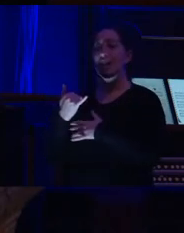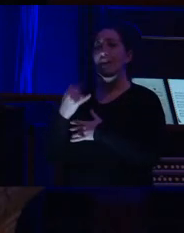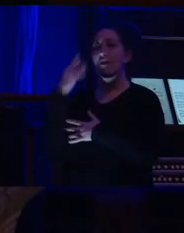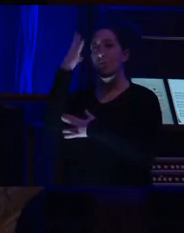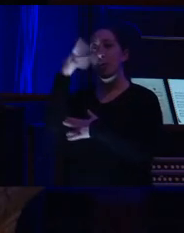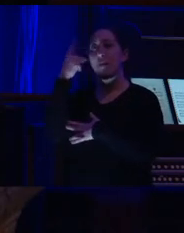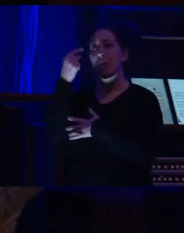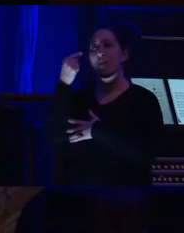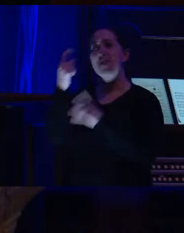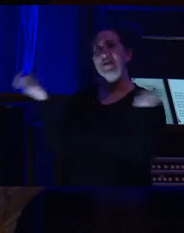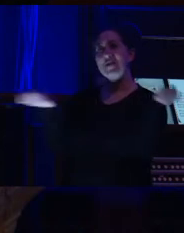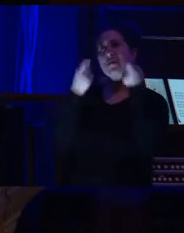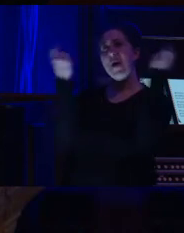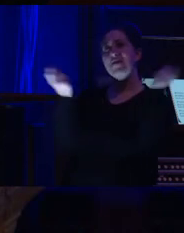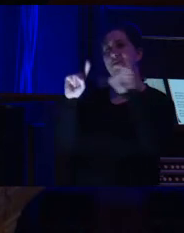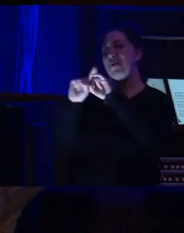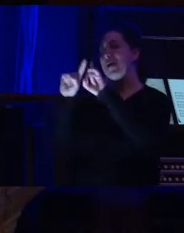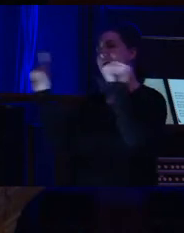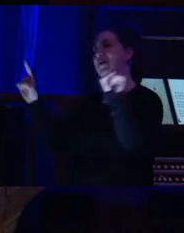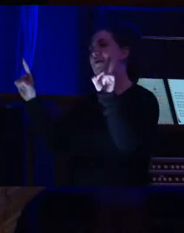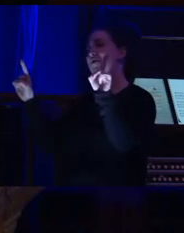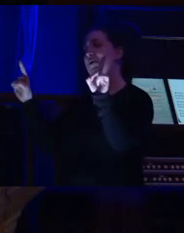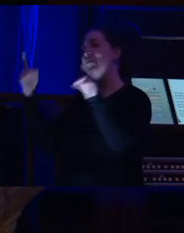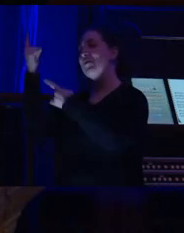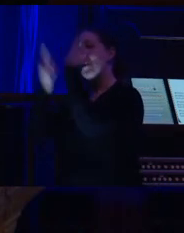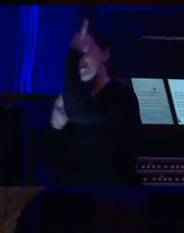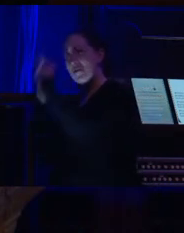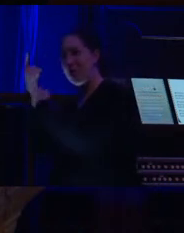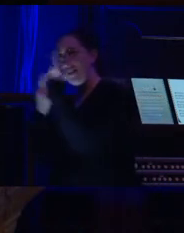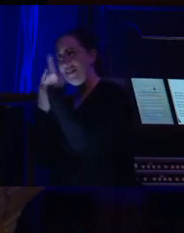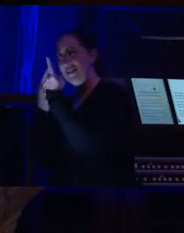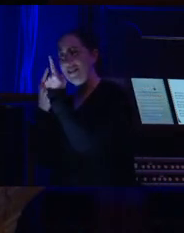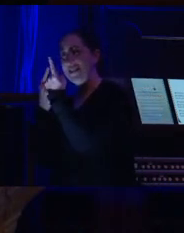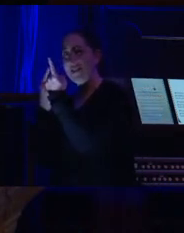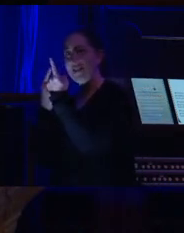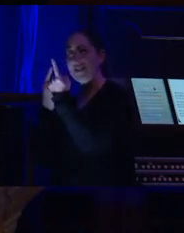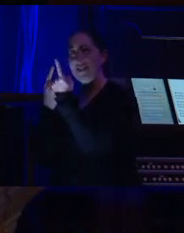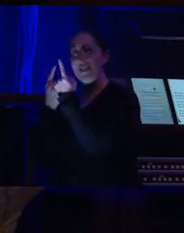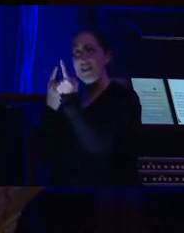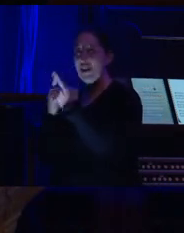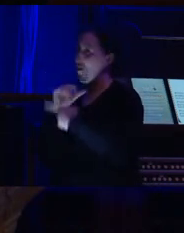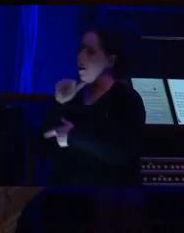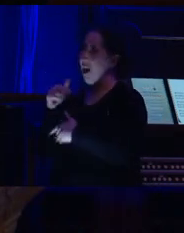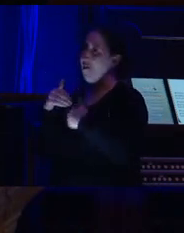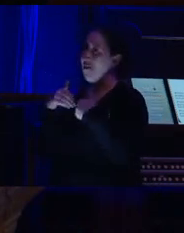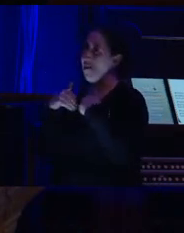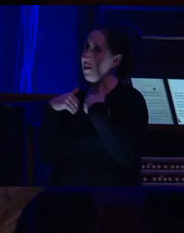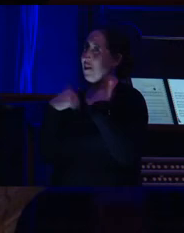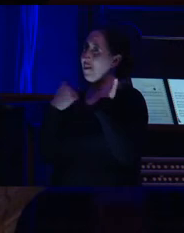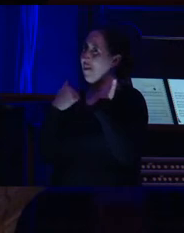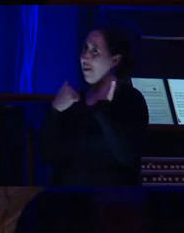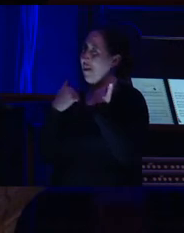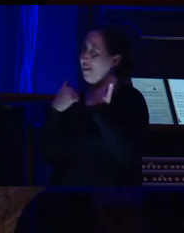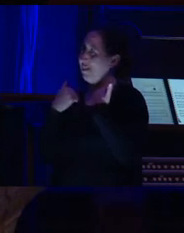commencement, if of a different order, considering that you've now become the guy who gives out the degrees